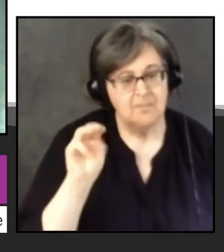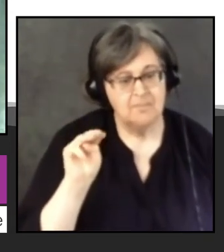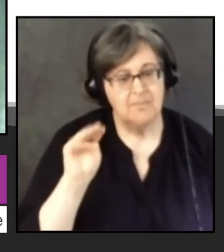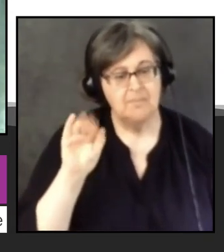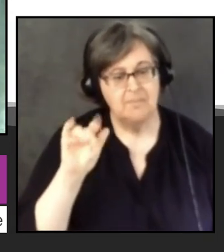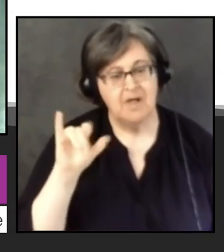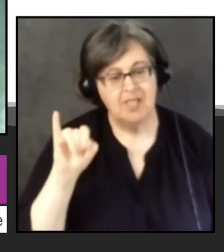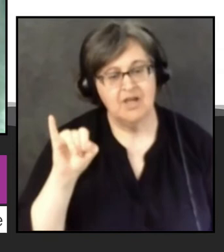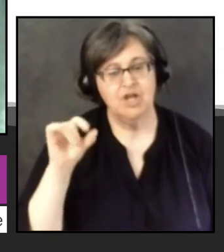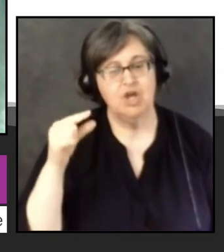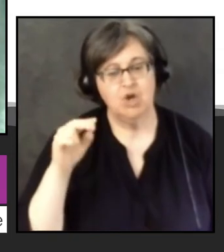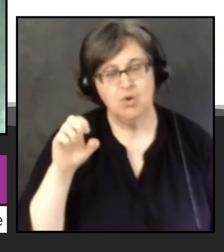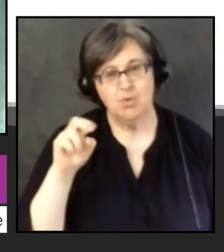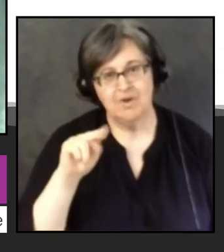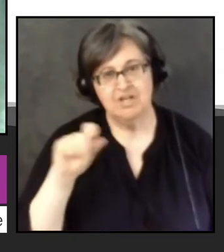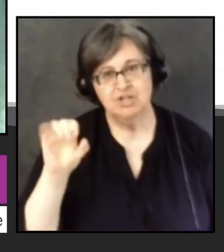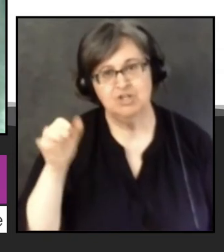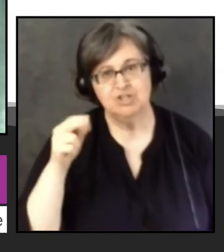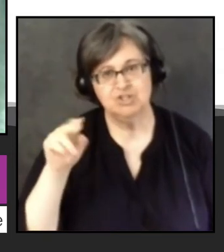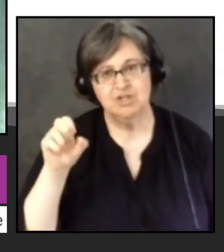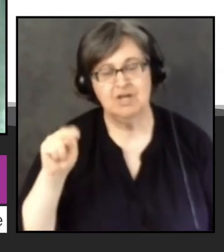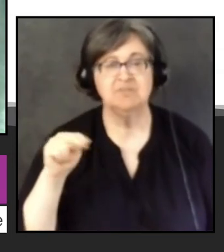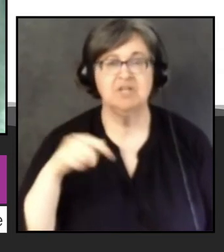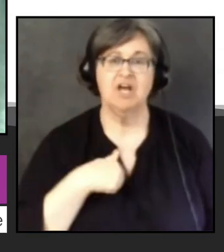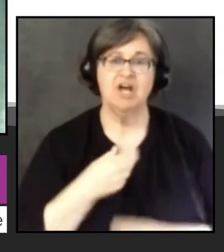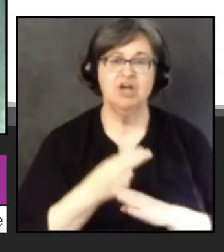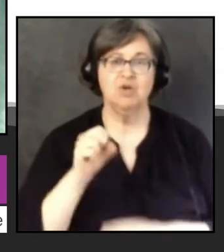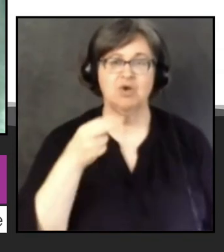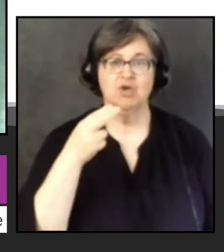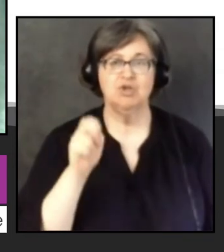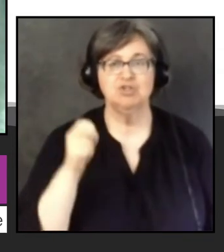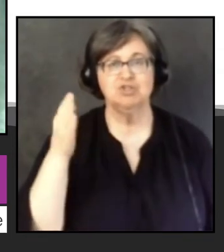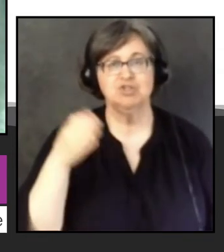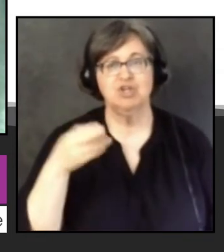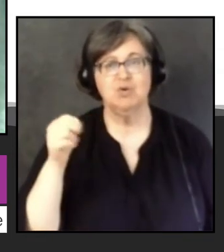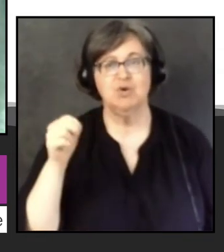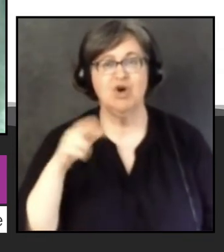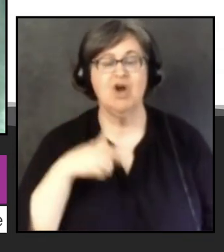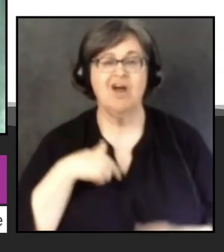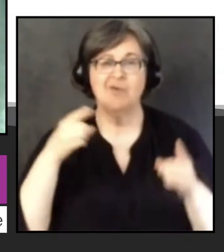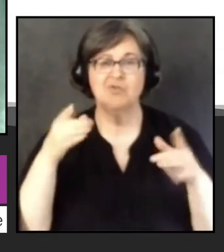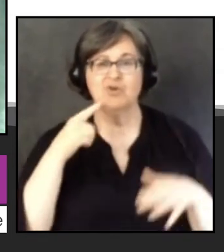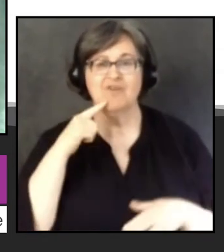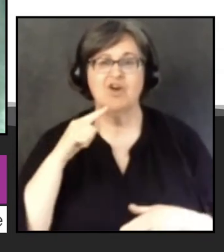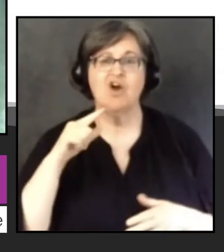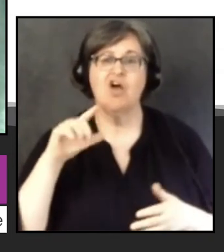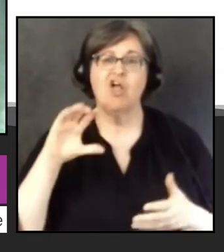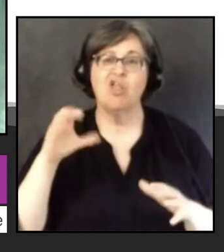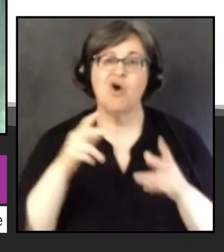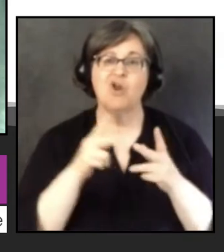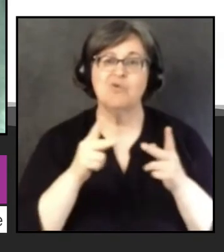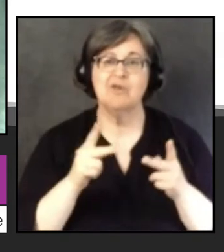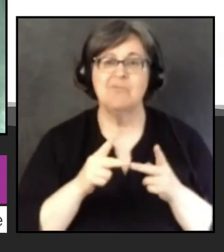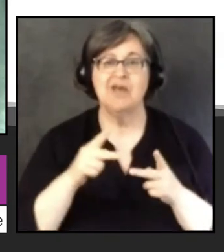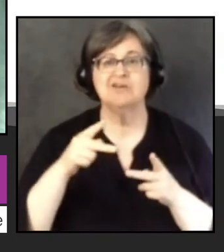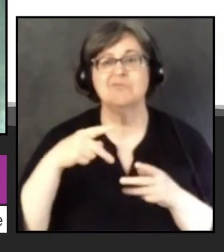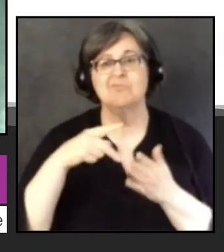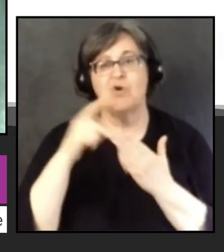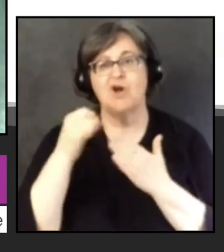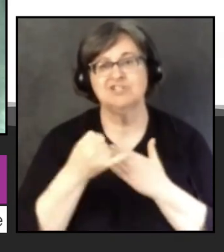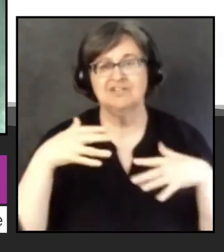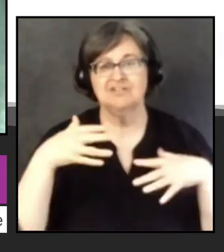I'm the director of programs at the Laundromat Project, and welcome to Valuing Place and Practice Create